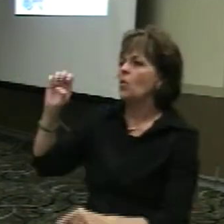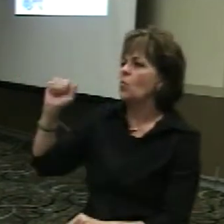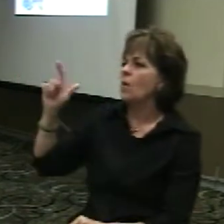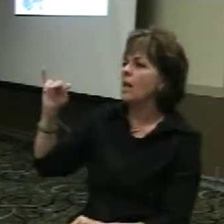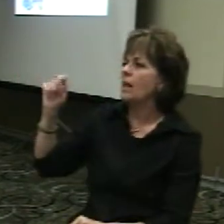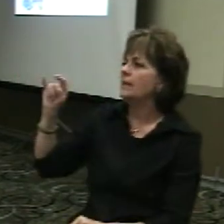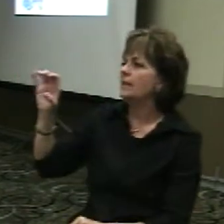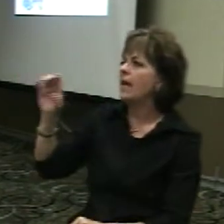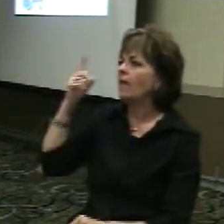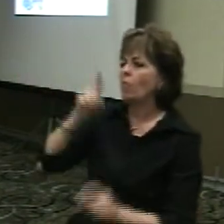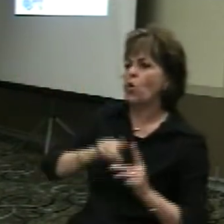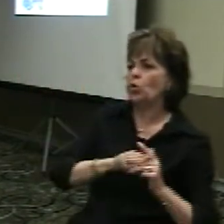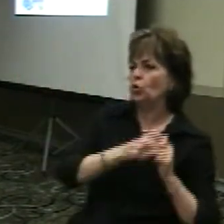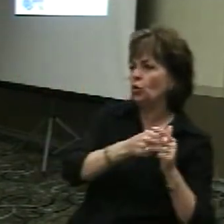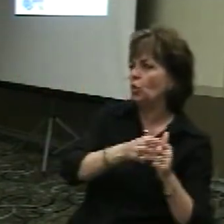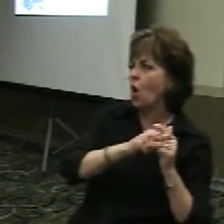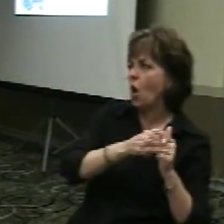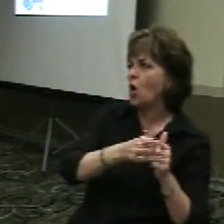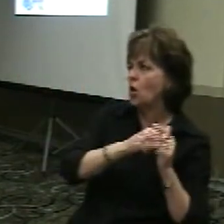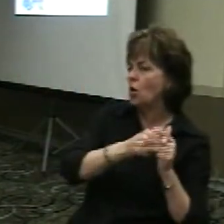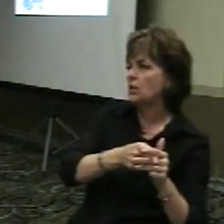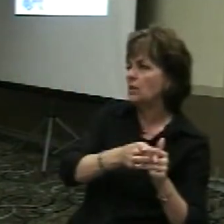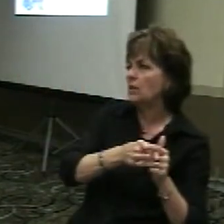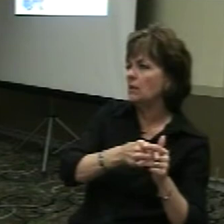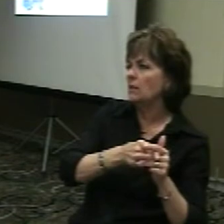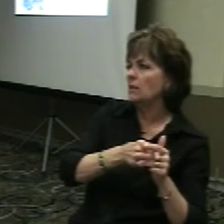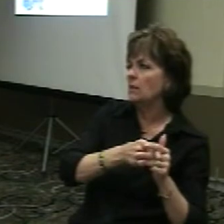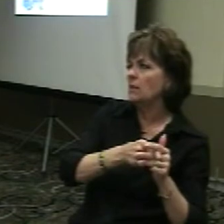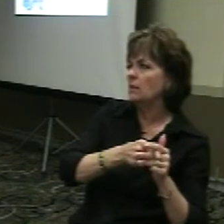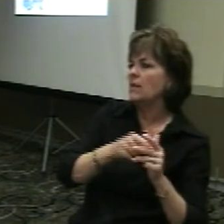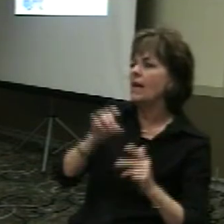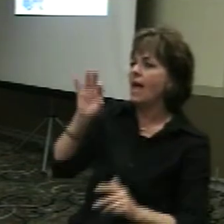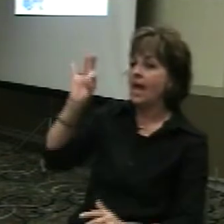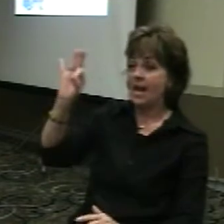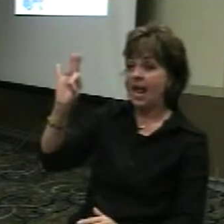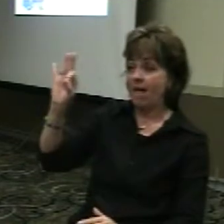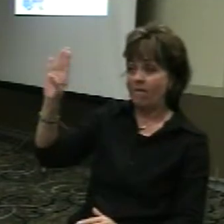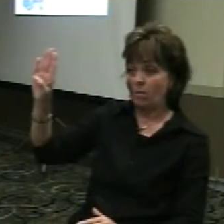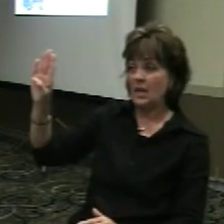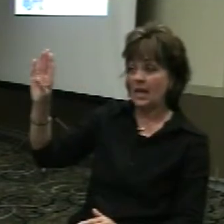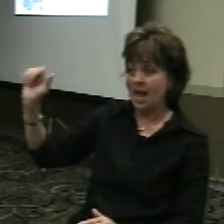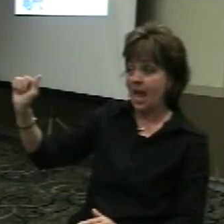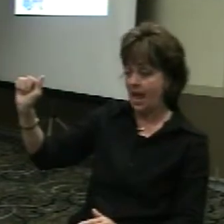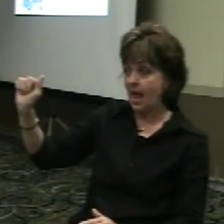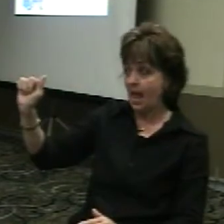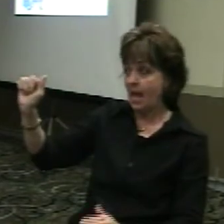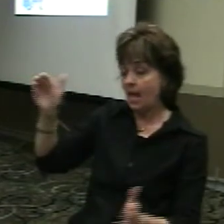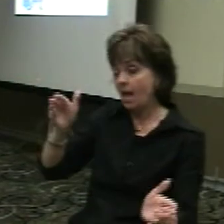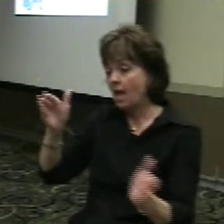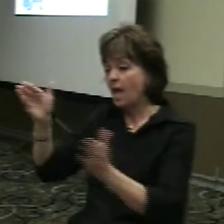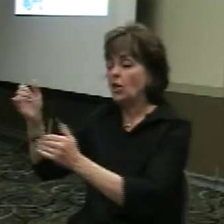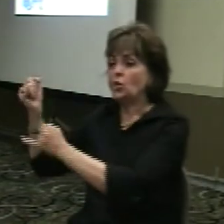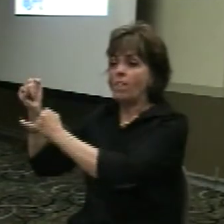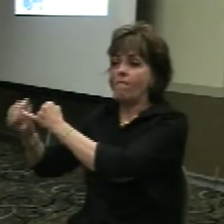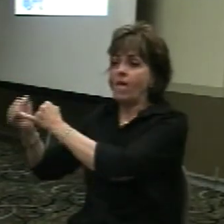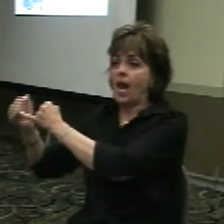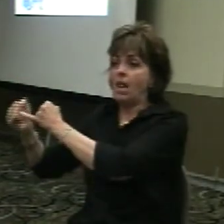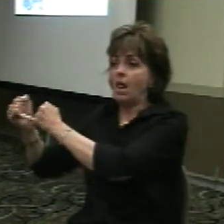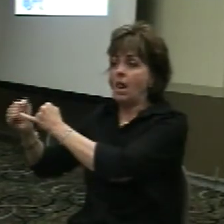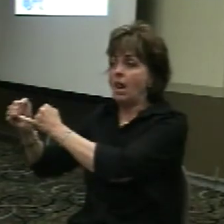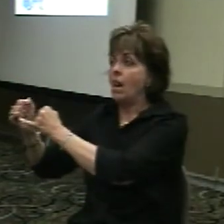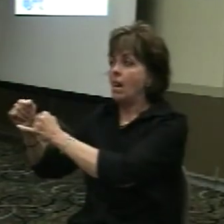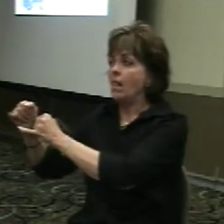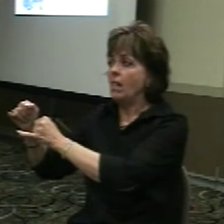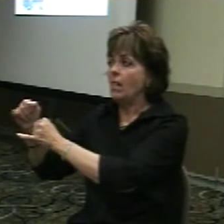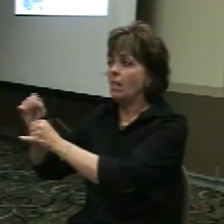for the start of an FBA to the final production